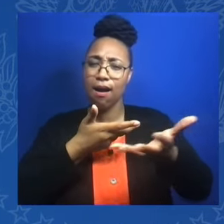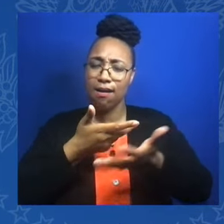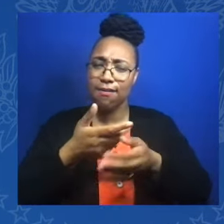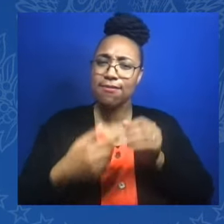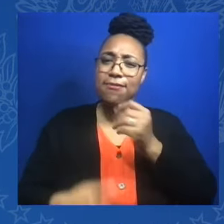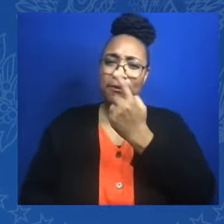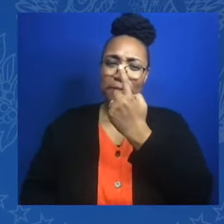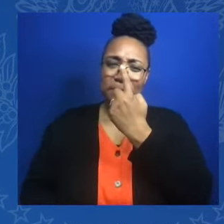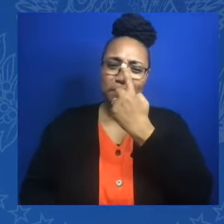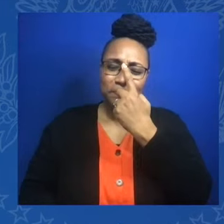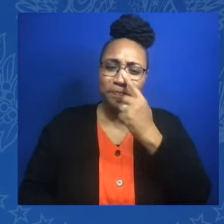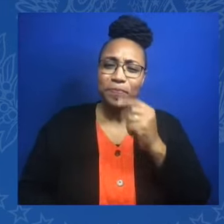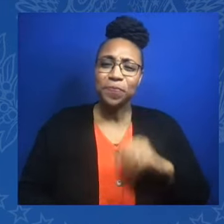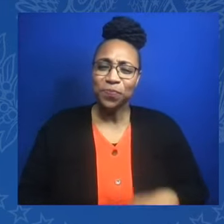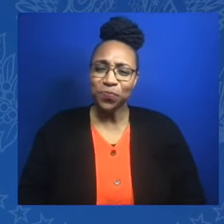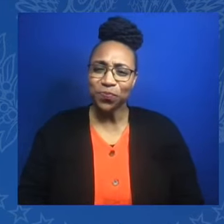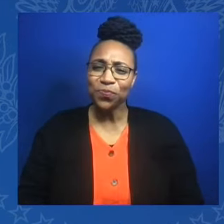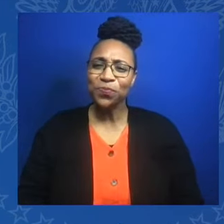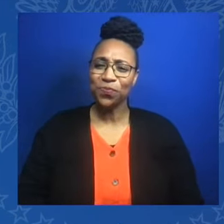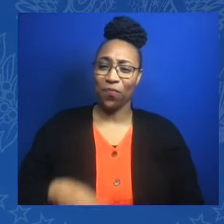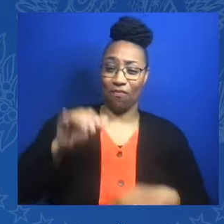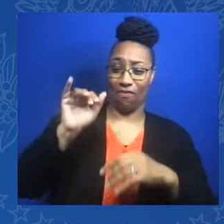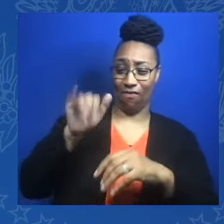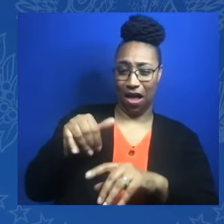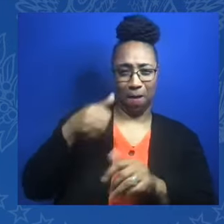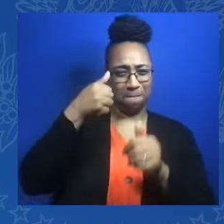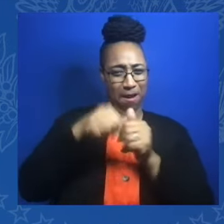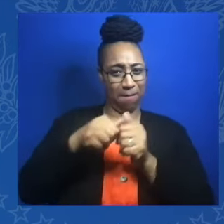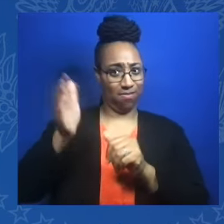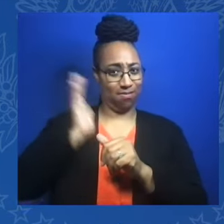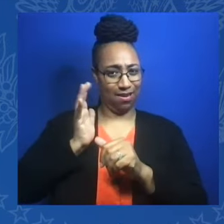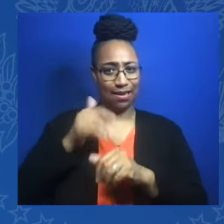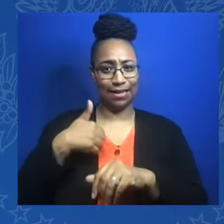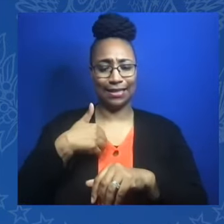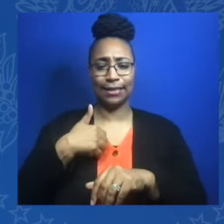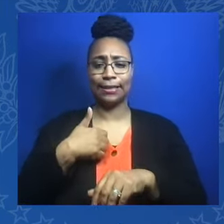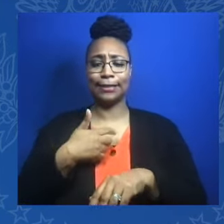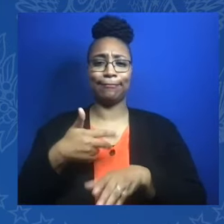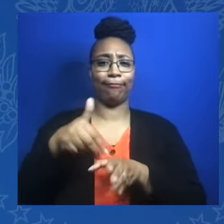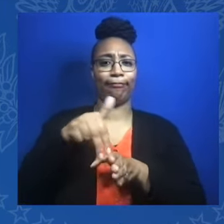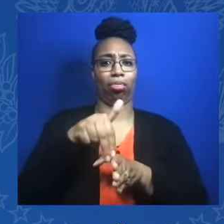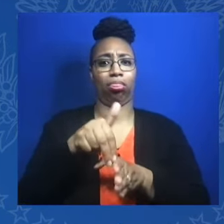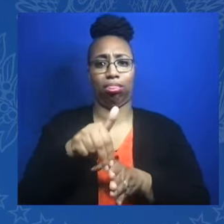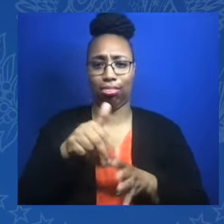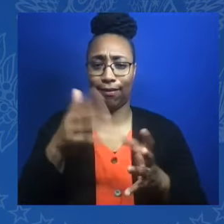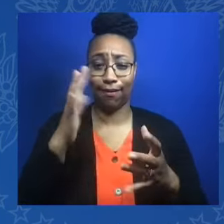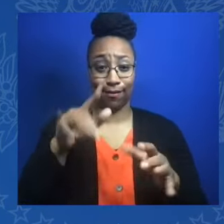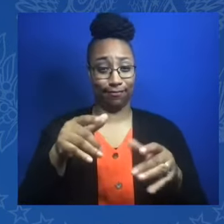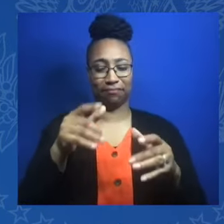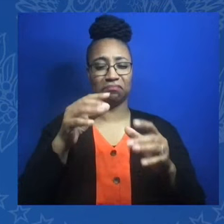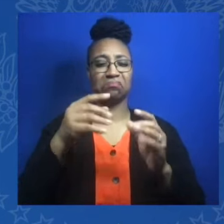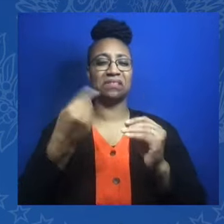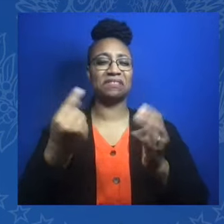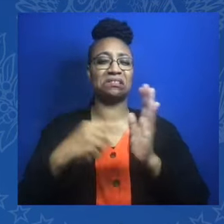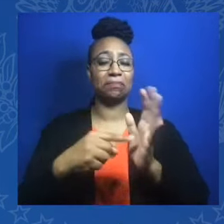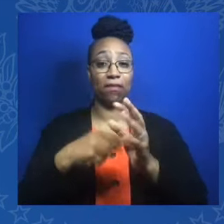hour and you rapidly turn in one direction 5 degrees, you never get back on the same path again.